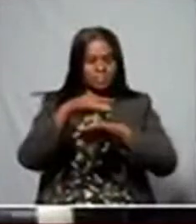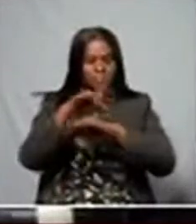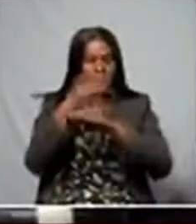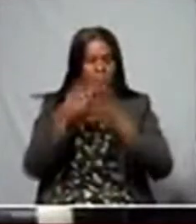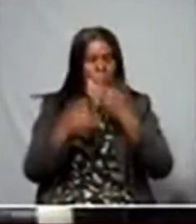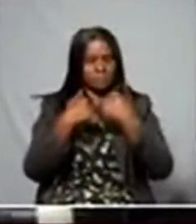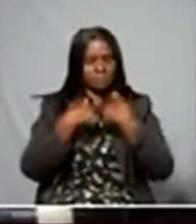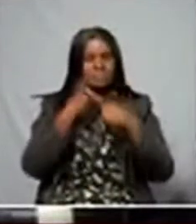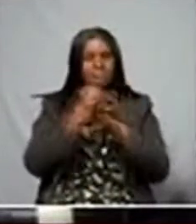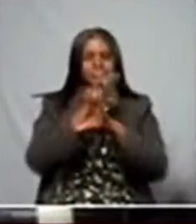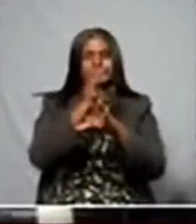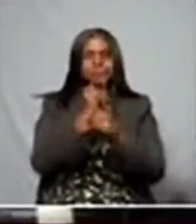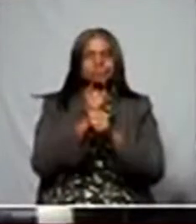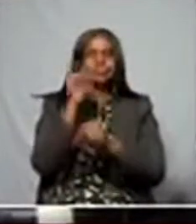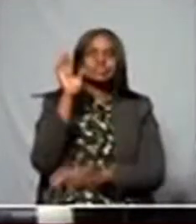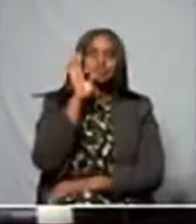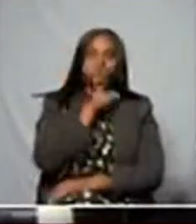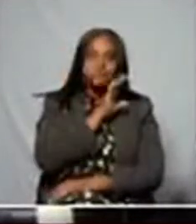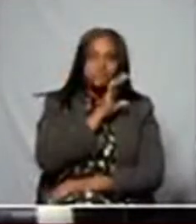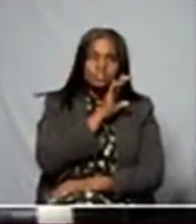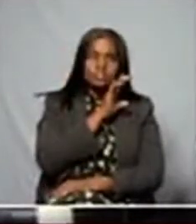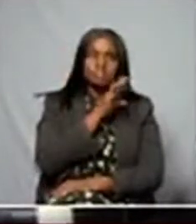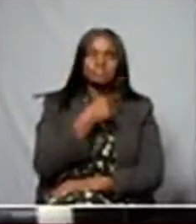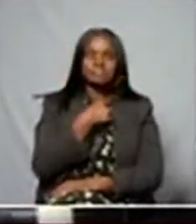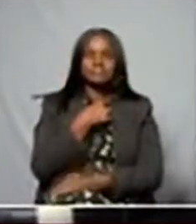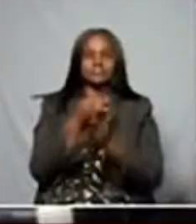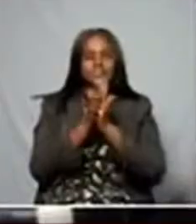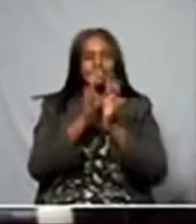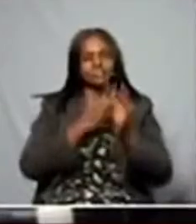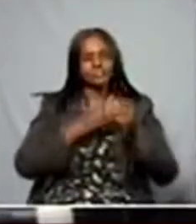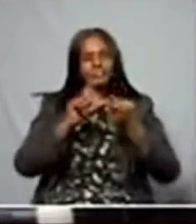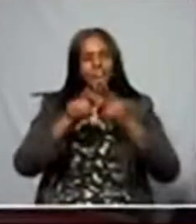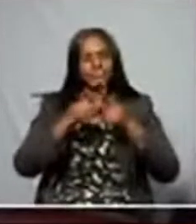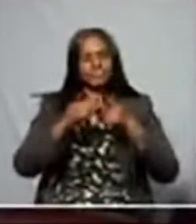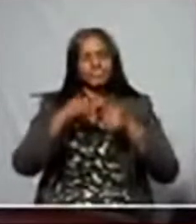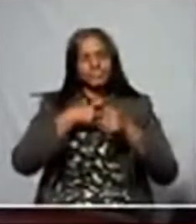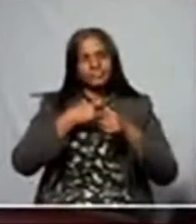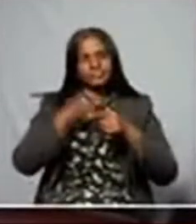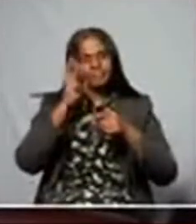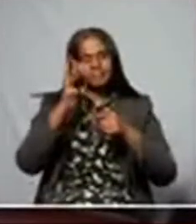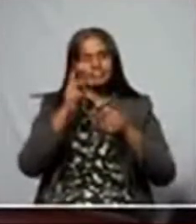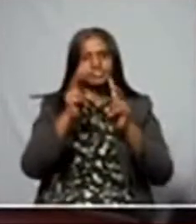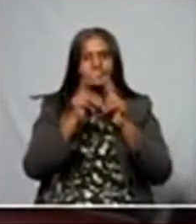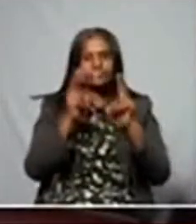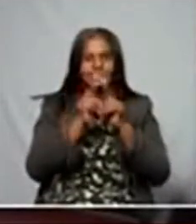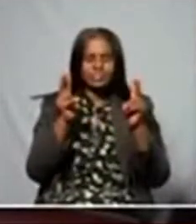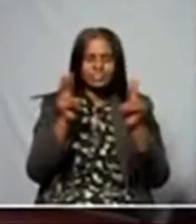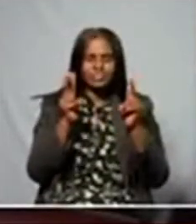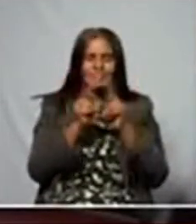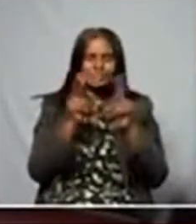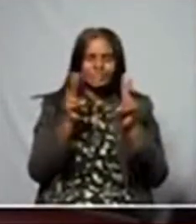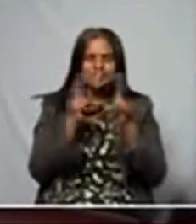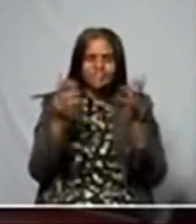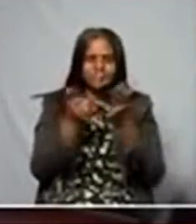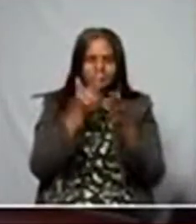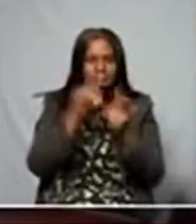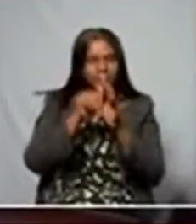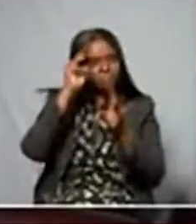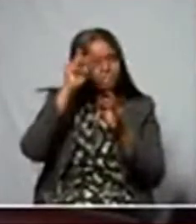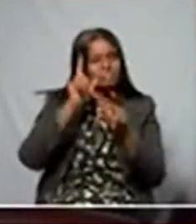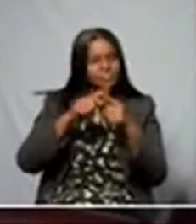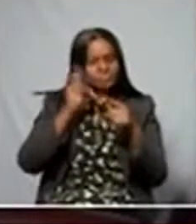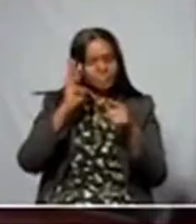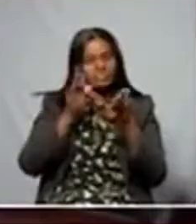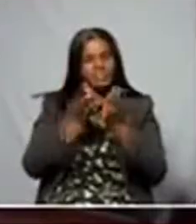been received. However, let me ask my colleague, because I'm very new in the ministry. Okay. But I'll ask my